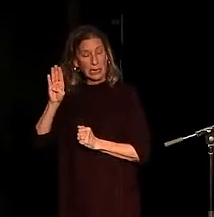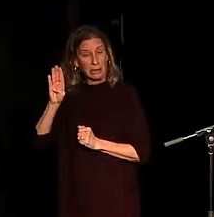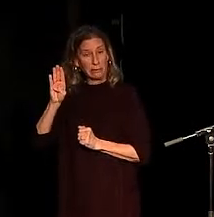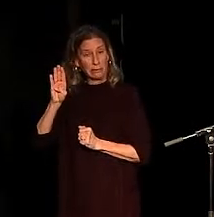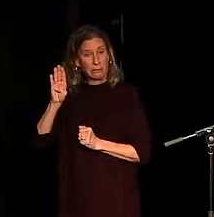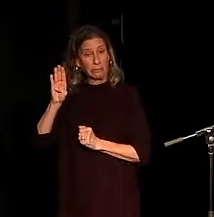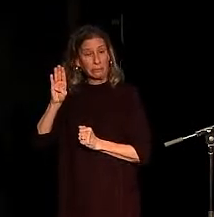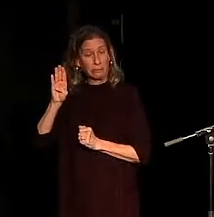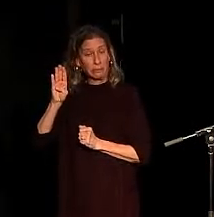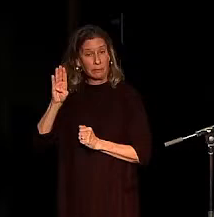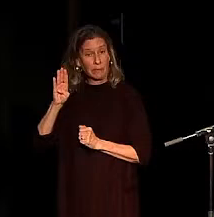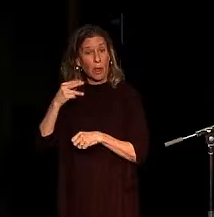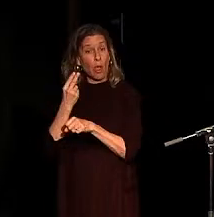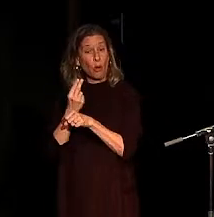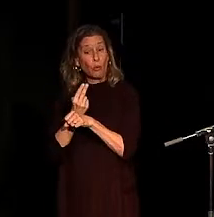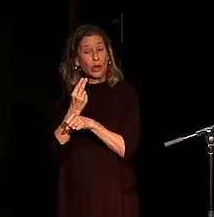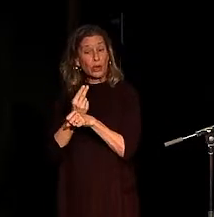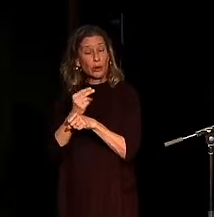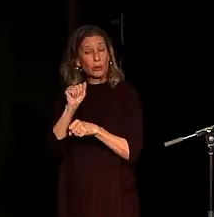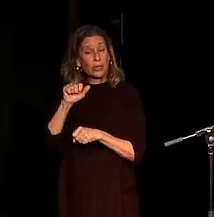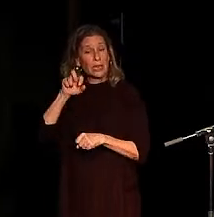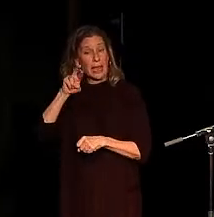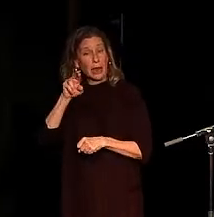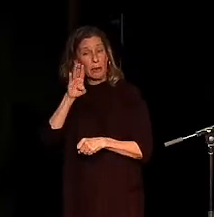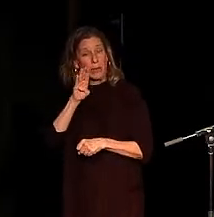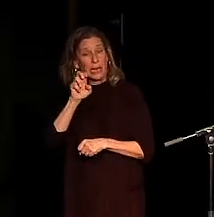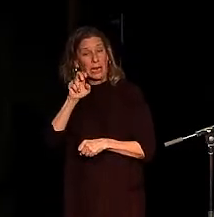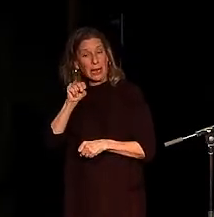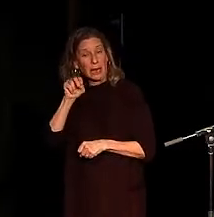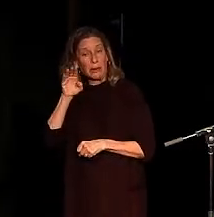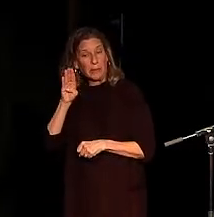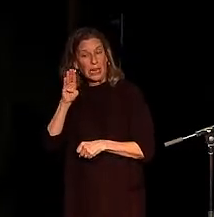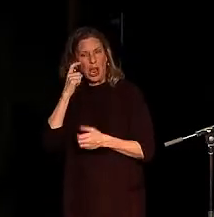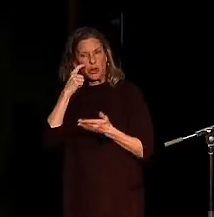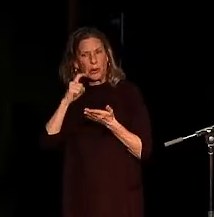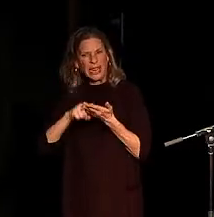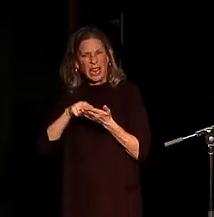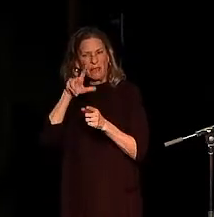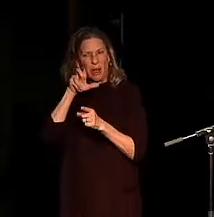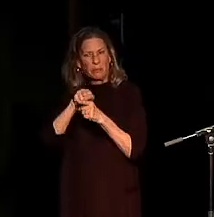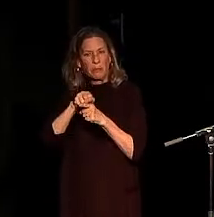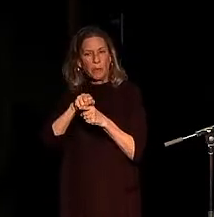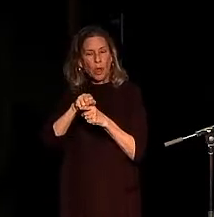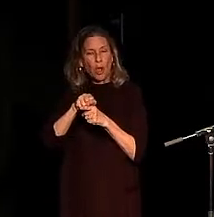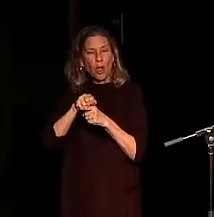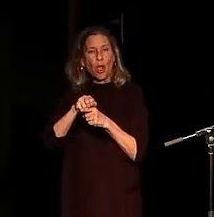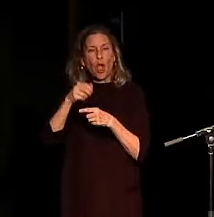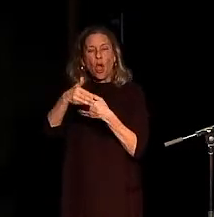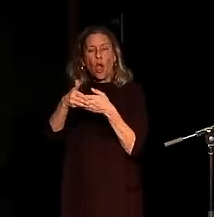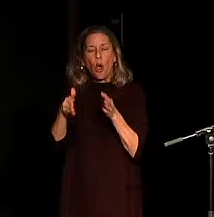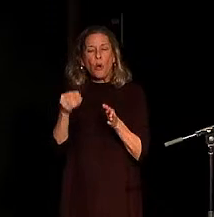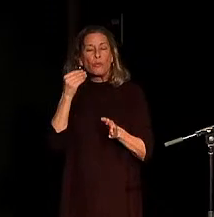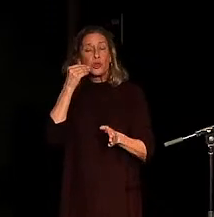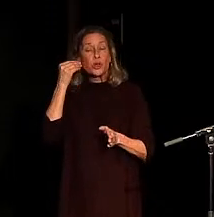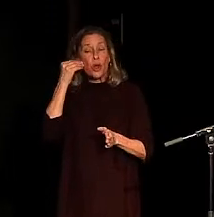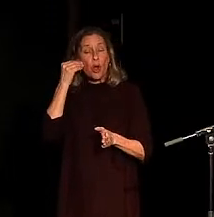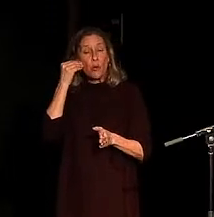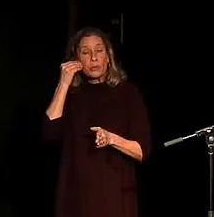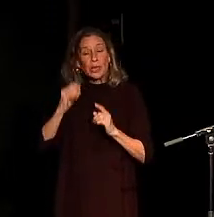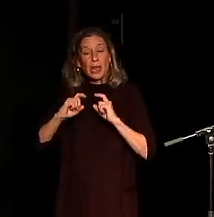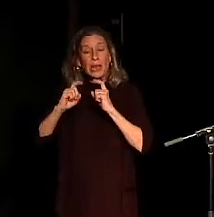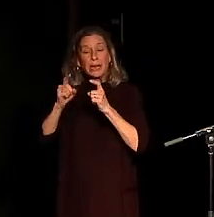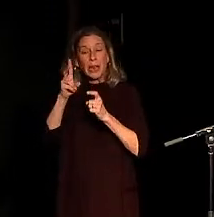platform, a customized version of it, to identify rooms available in Queens homes. Mm-hmm. And then Airbnb provides vouchers to students so they can get a